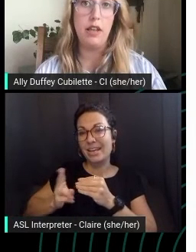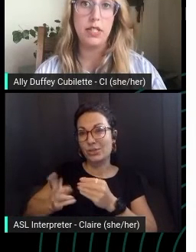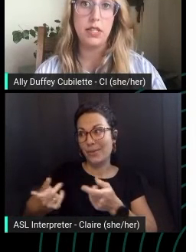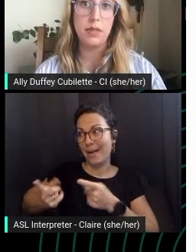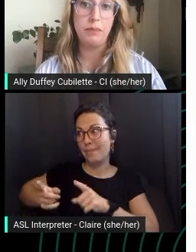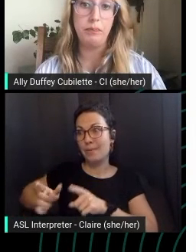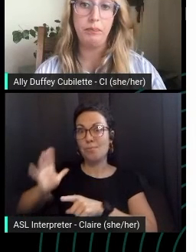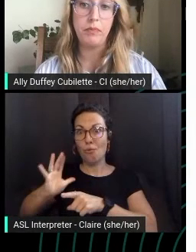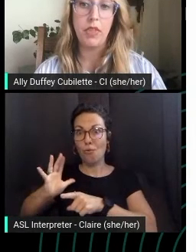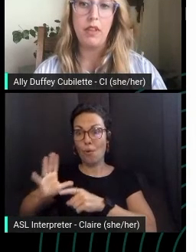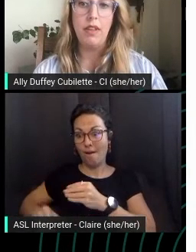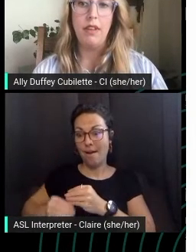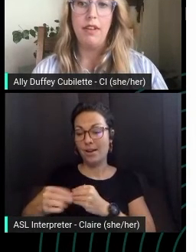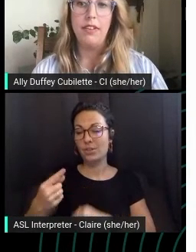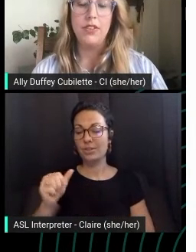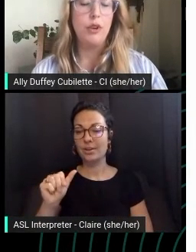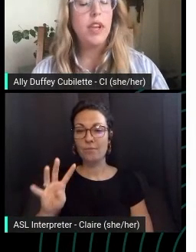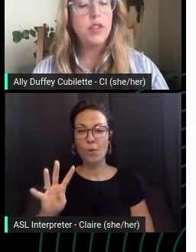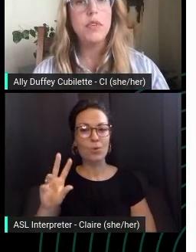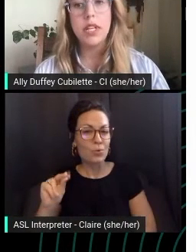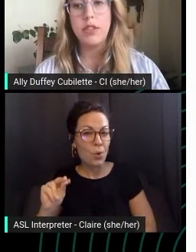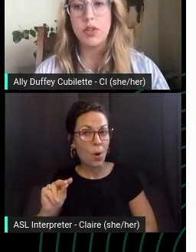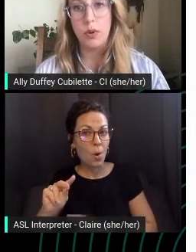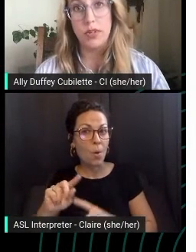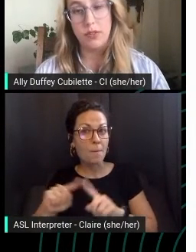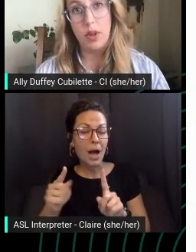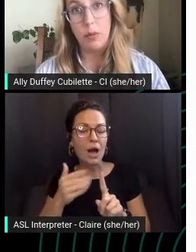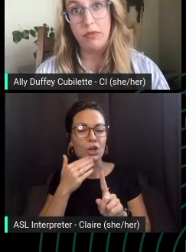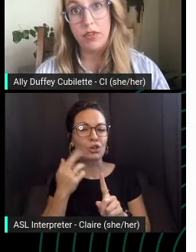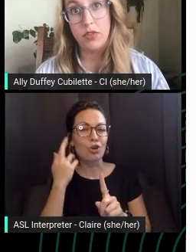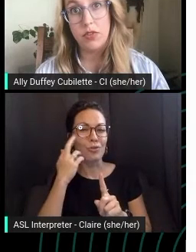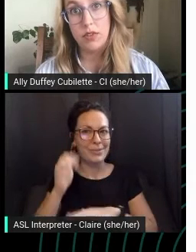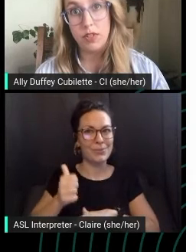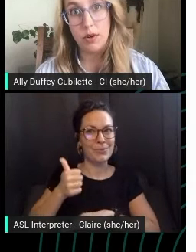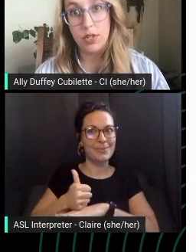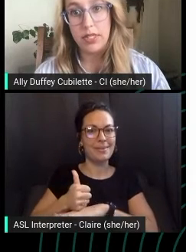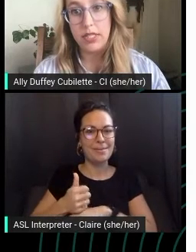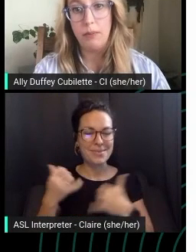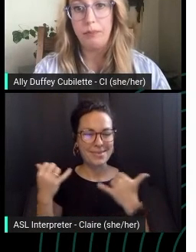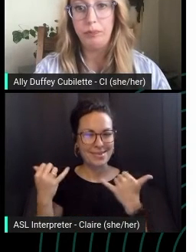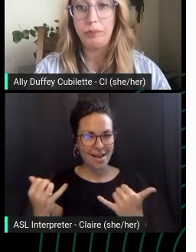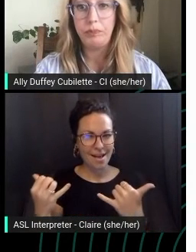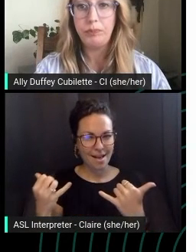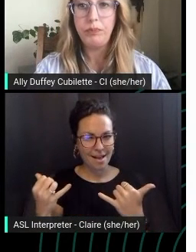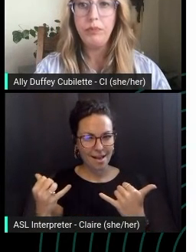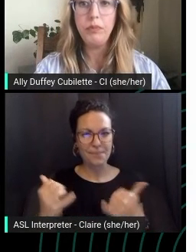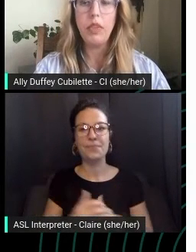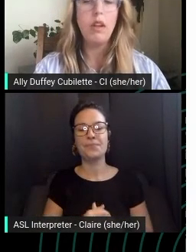in your analysis. So that's really the source of some of this urgency.